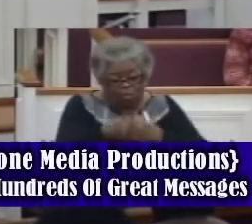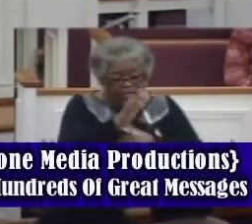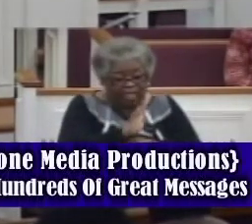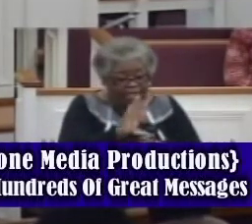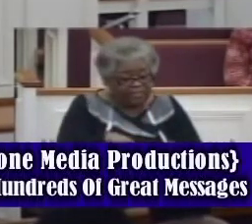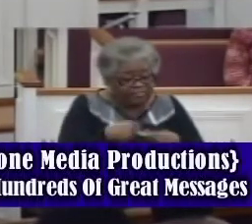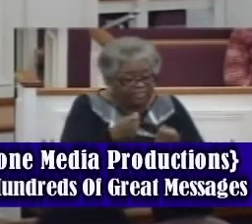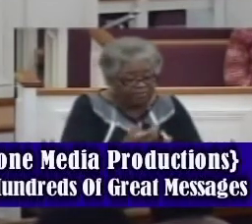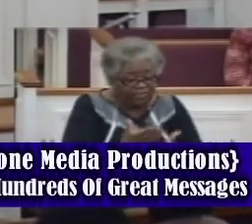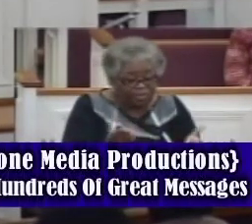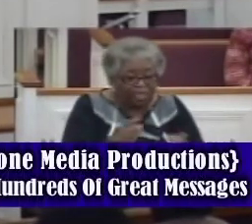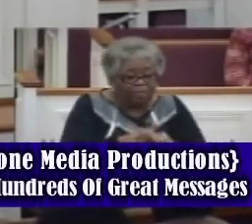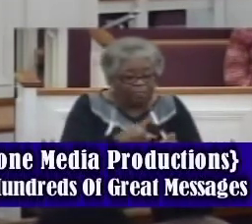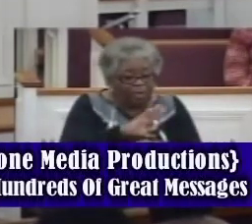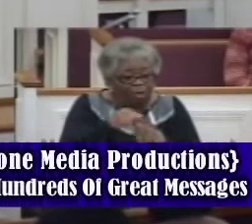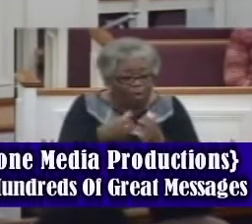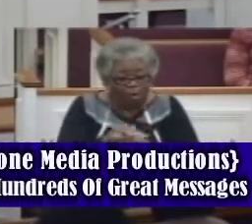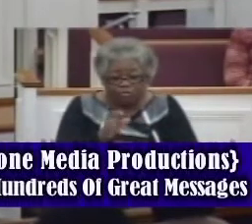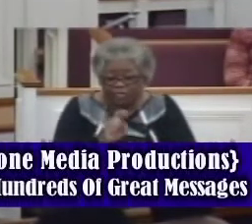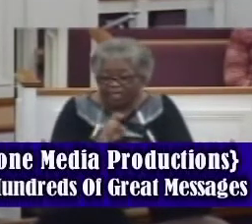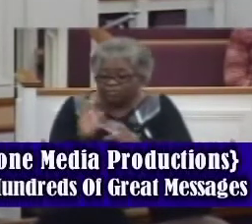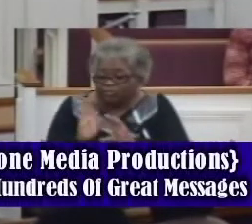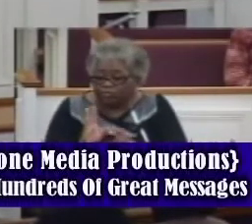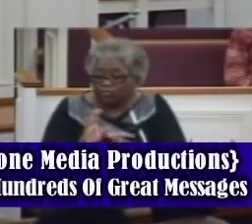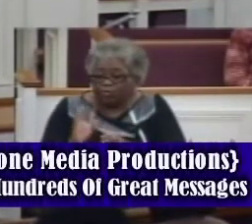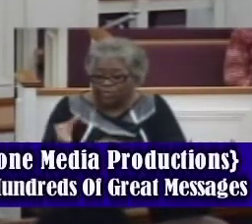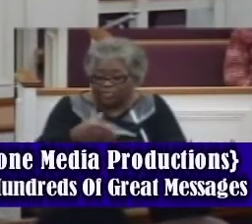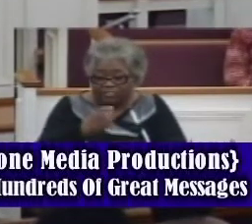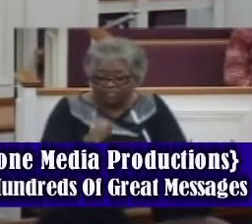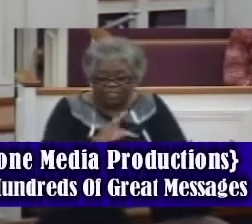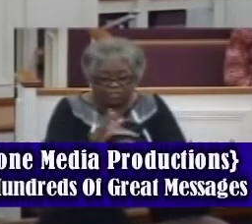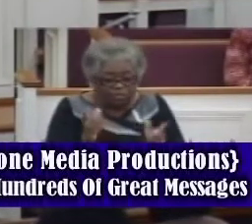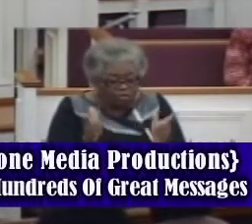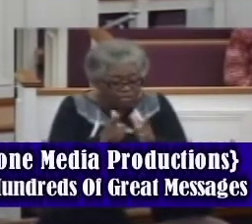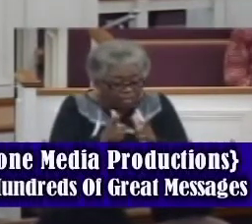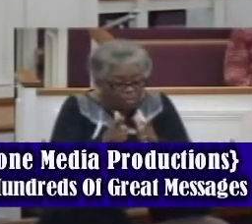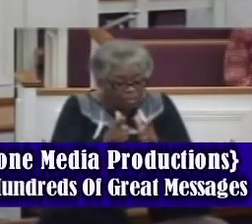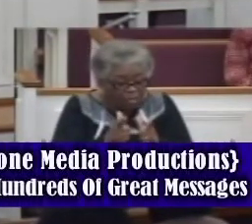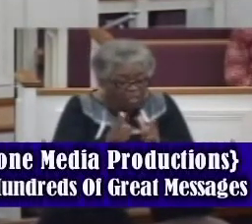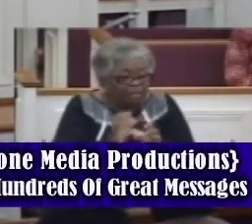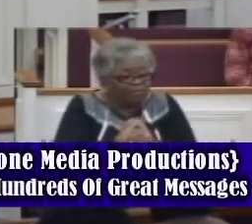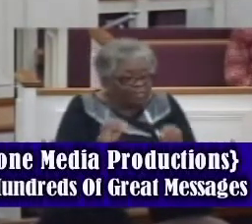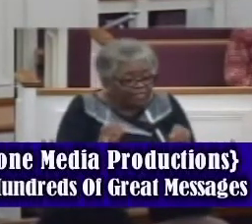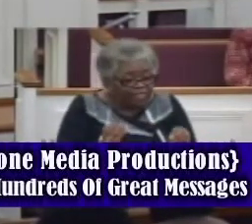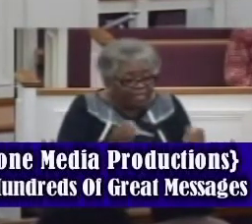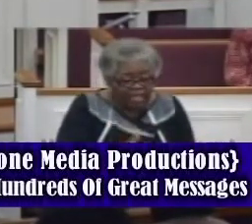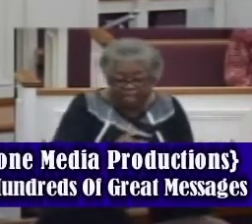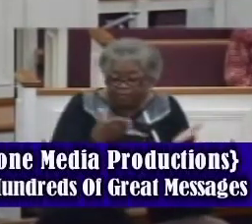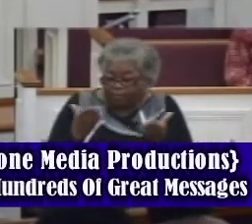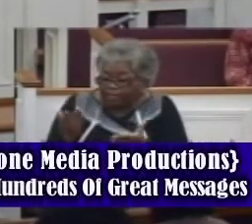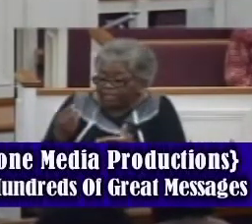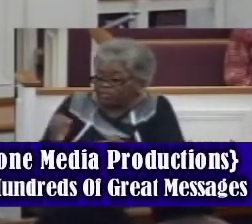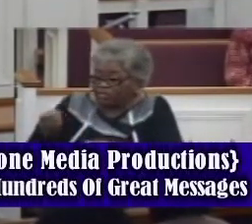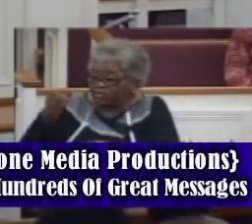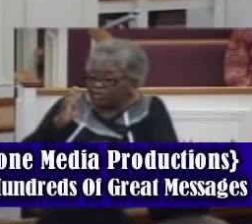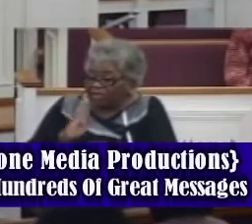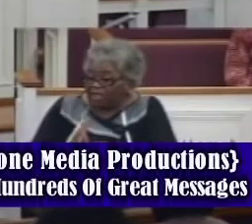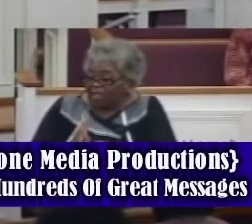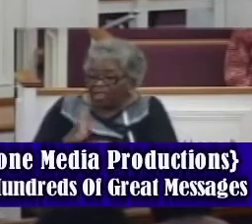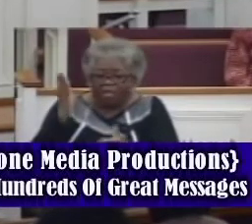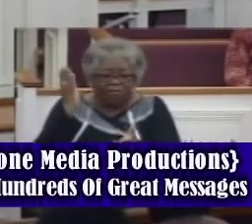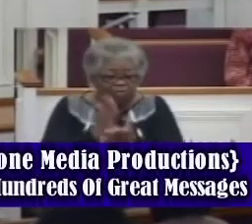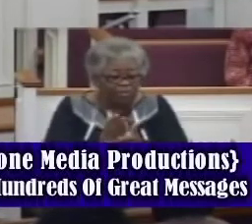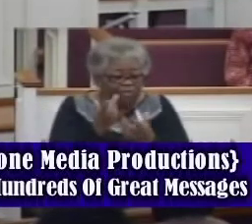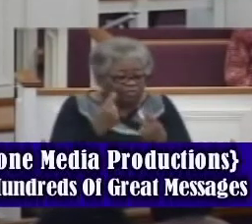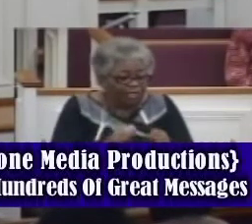has given you, but all you got to do is take your little nothing and bring it to God. Quit trying